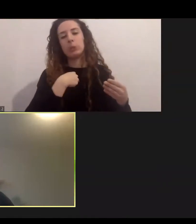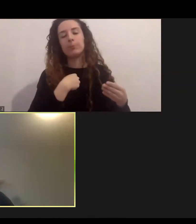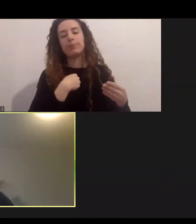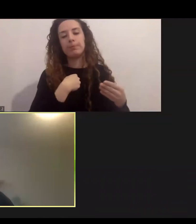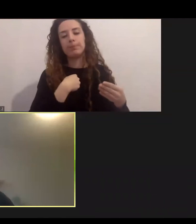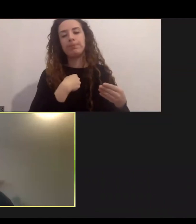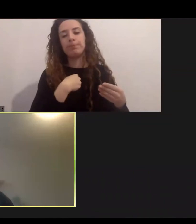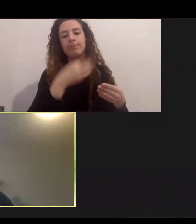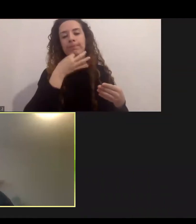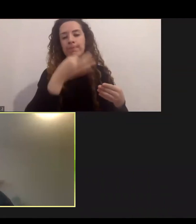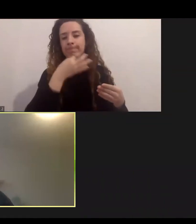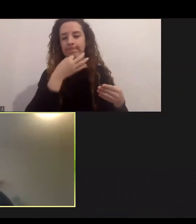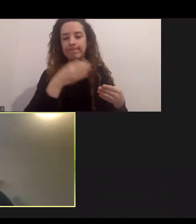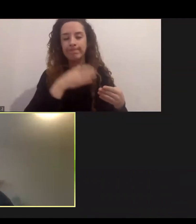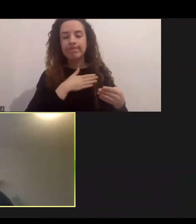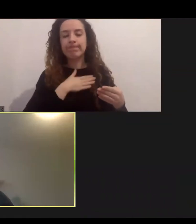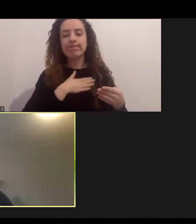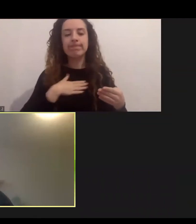the